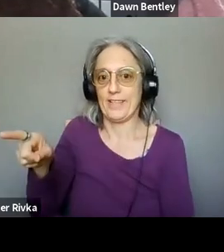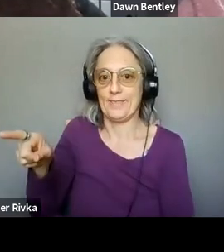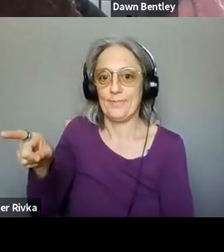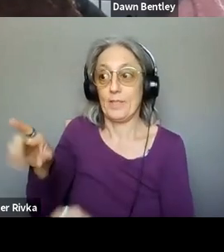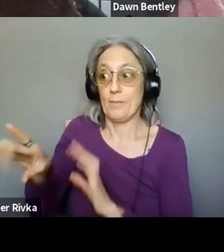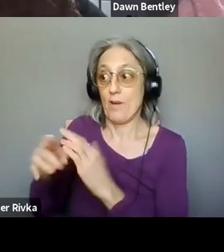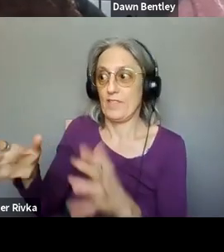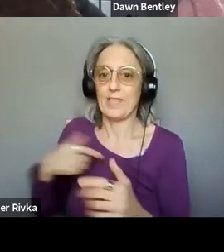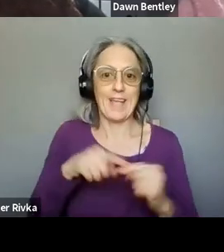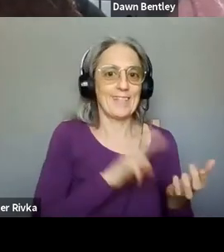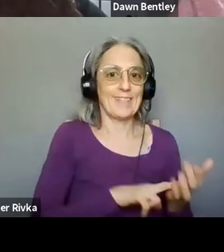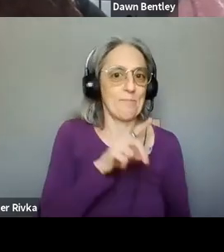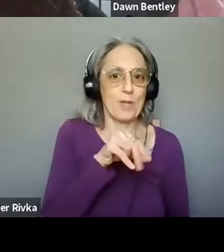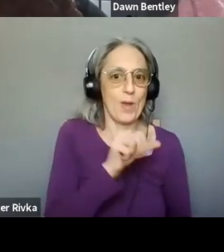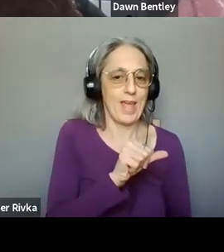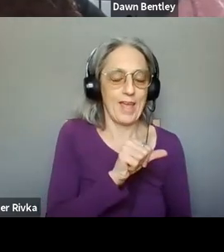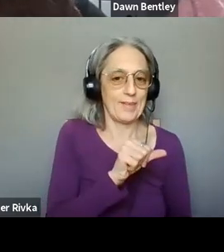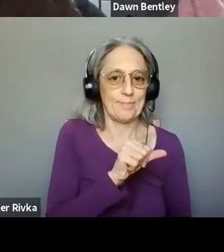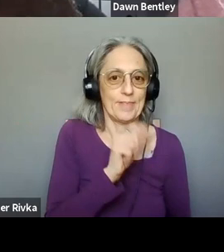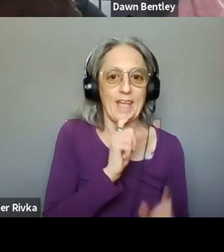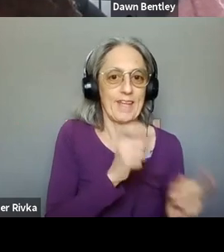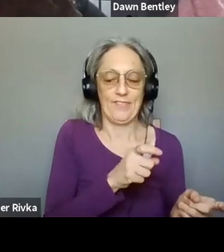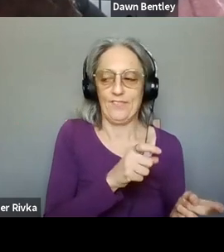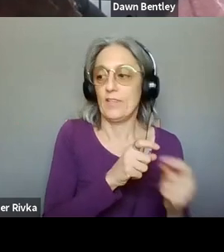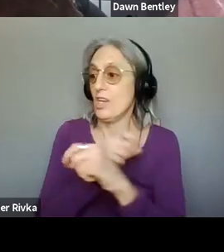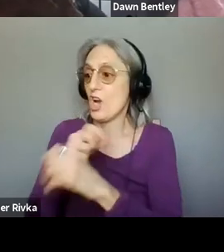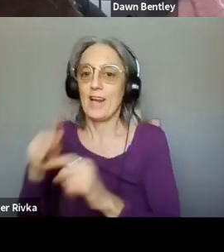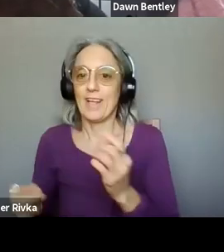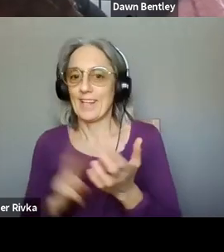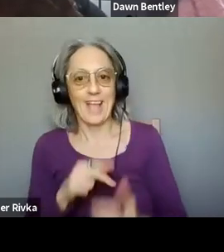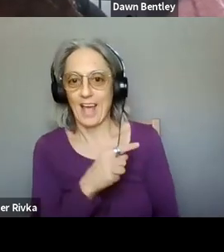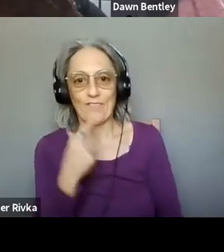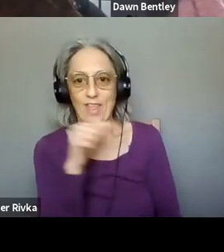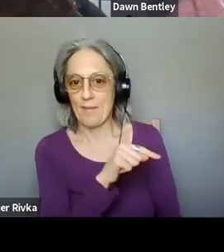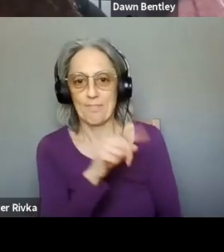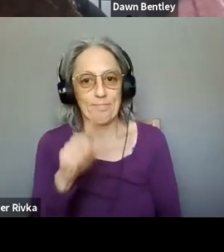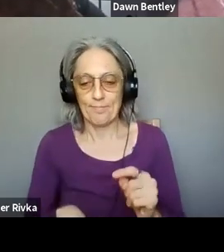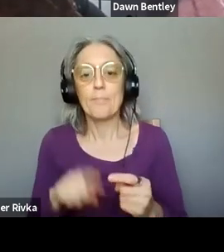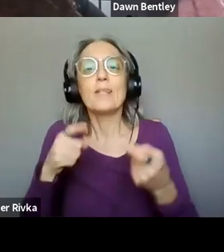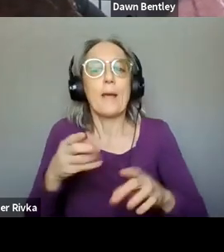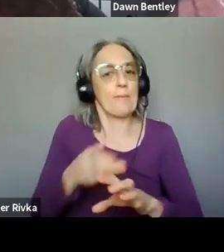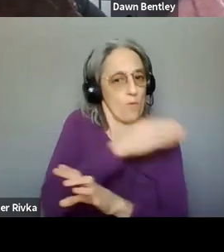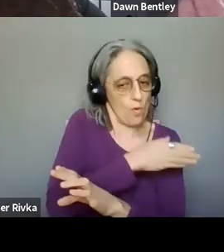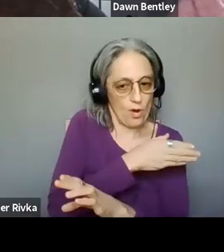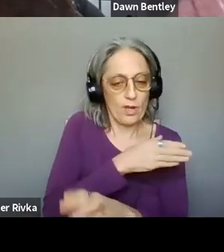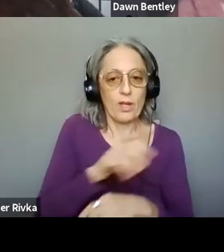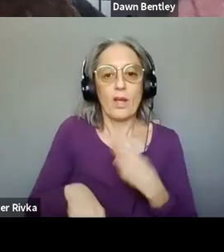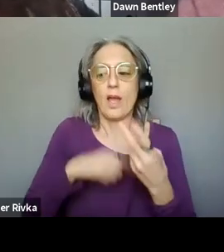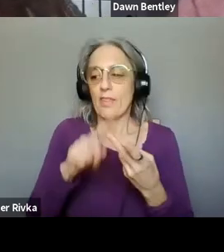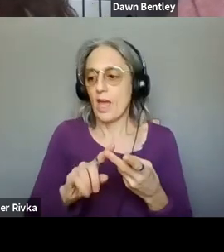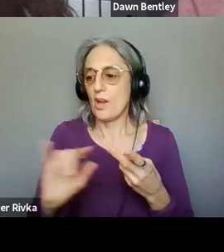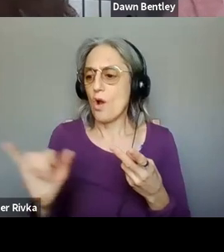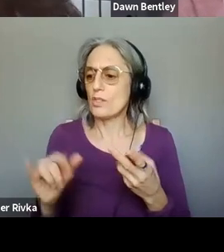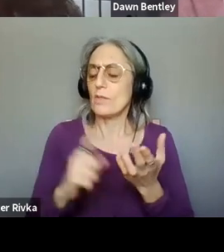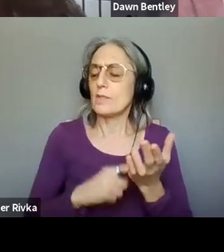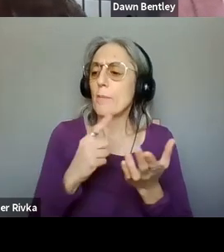a power of attorney on the ward's behalf. So it's something that needs to be before that. And also, sometimes issues